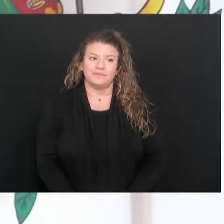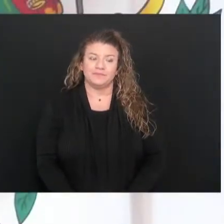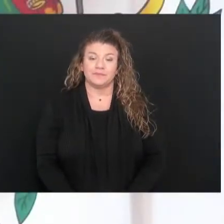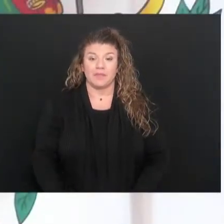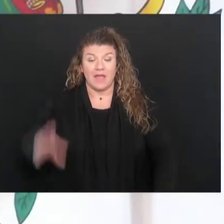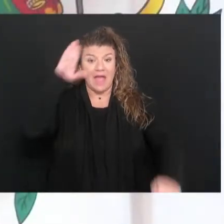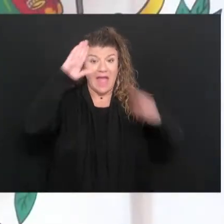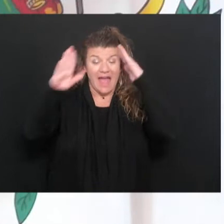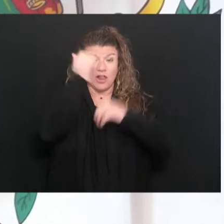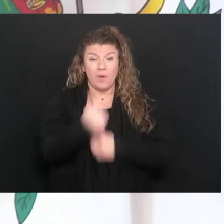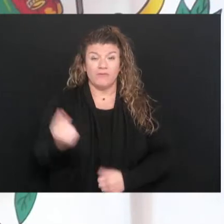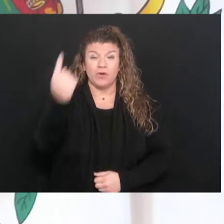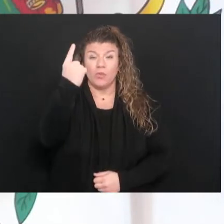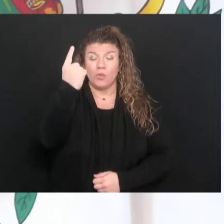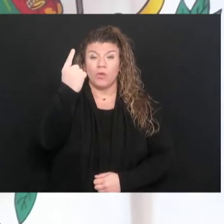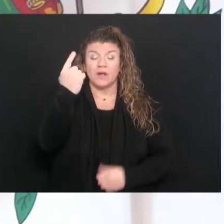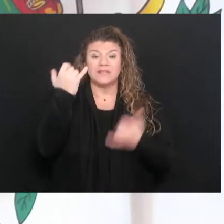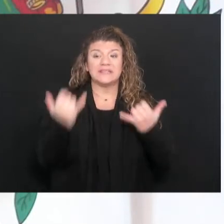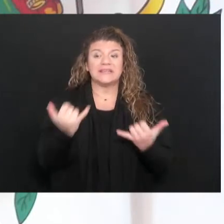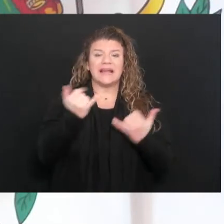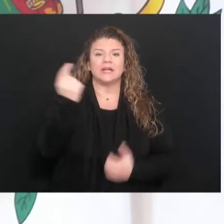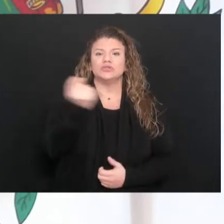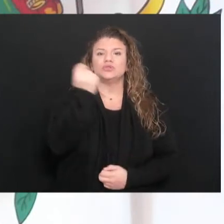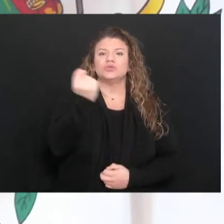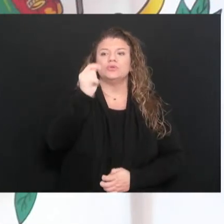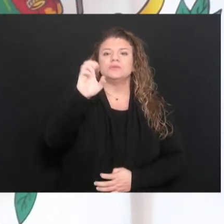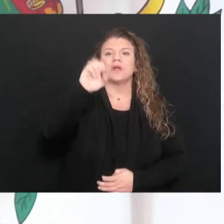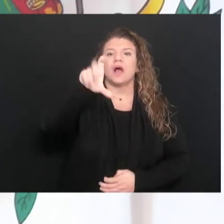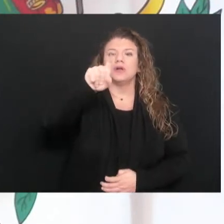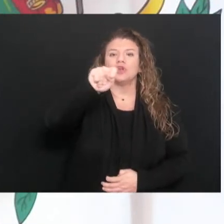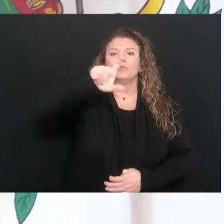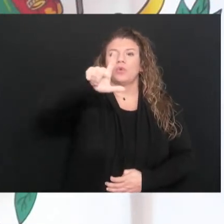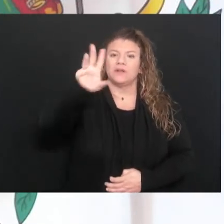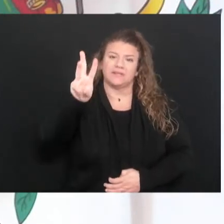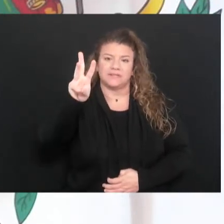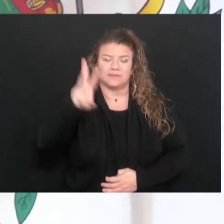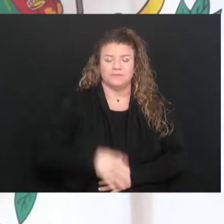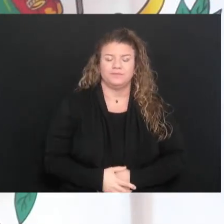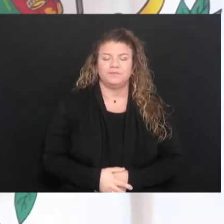Hello, everyone. It's Tuesday, October the 26th.